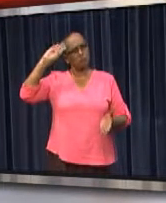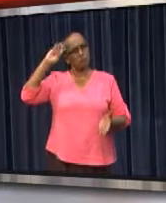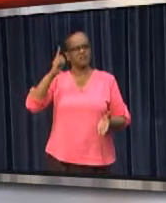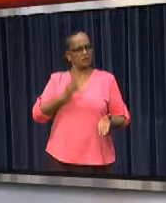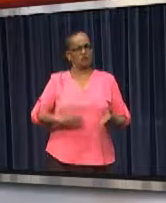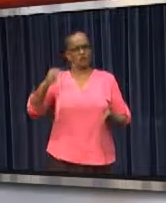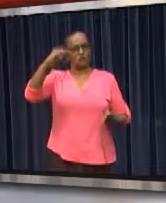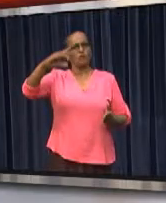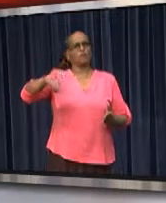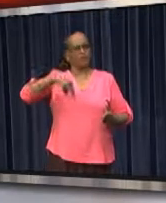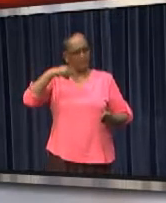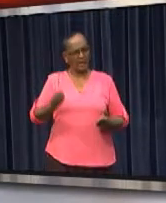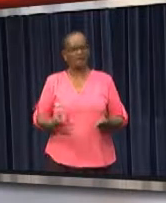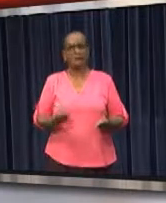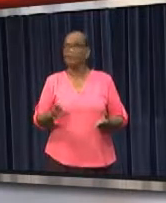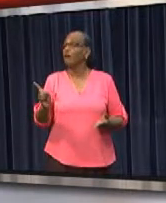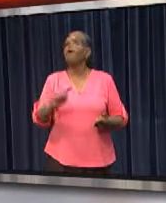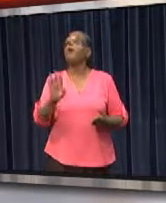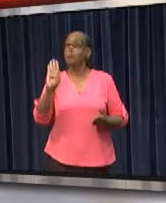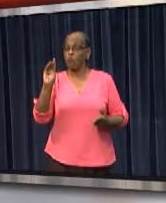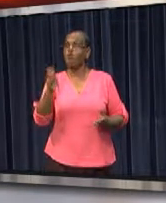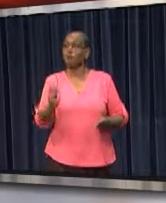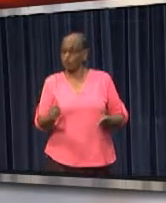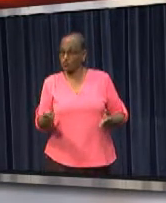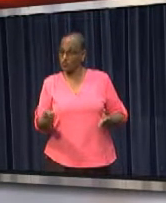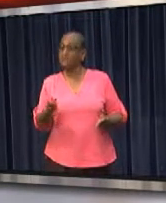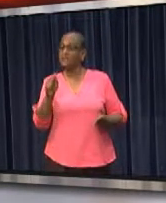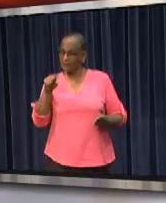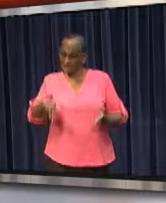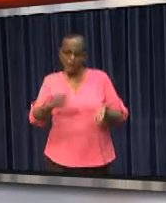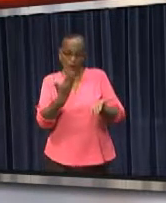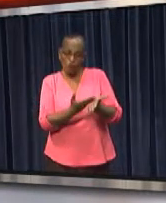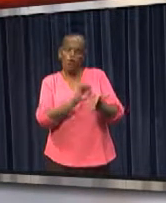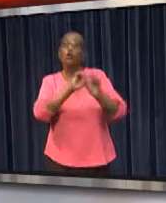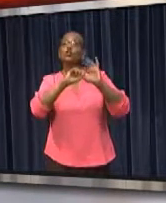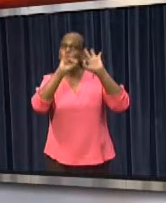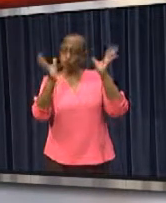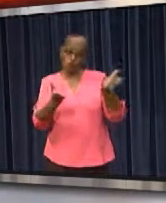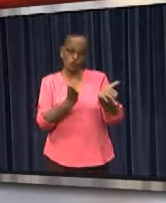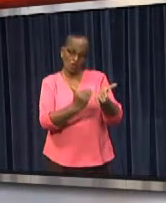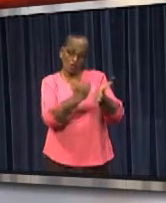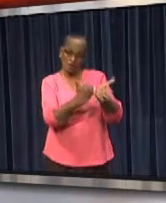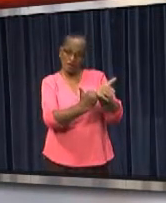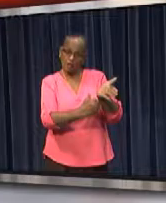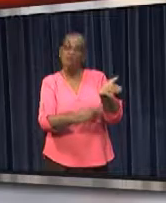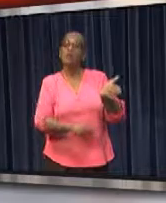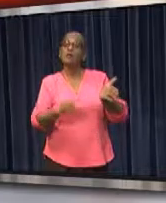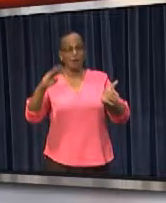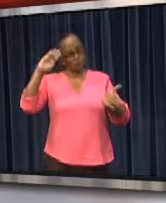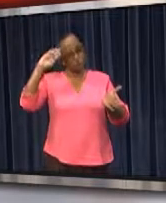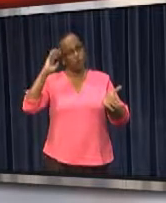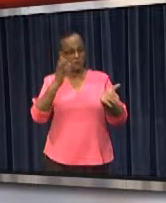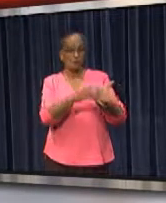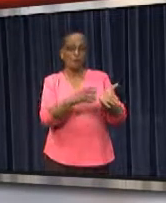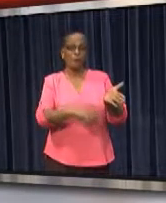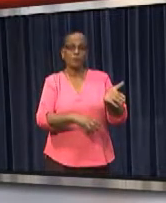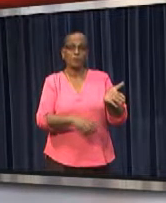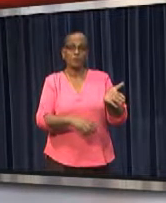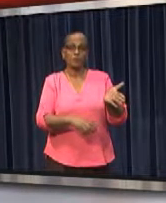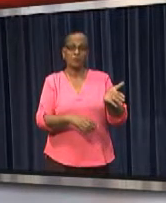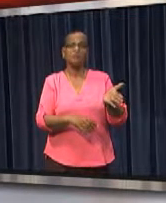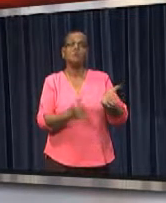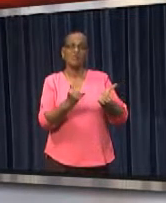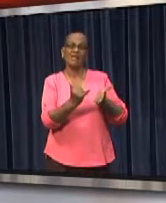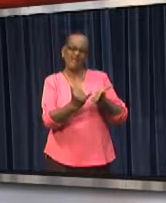to the union president, these grounds are clearly mentioned in the general police regulations. For the end of